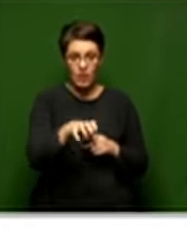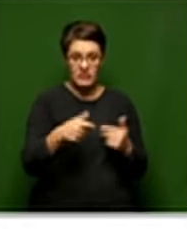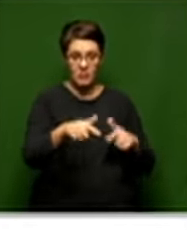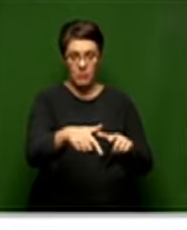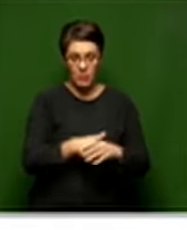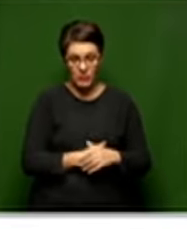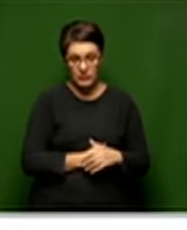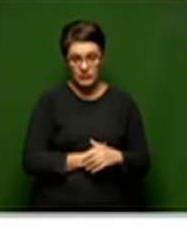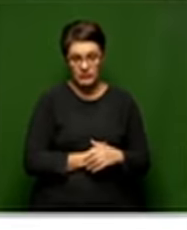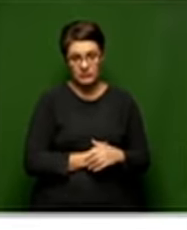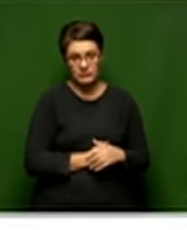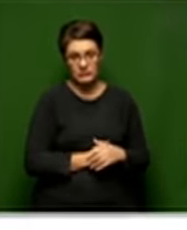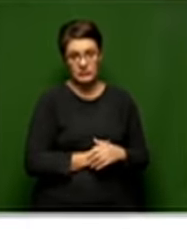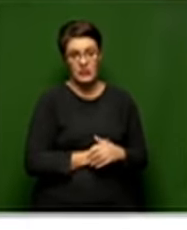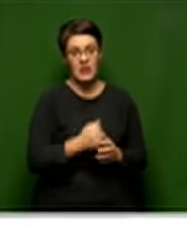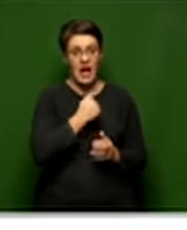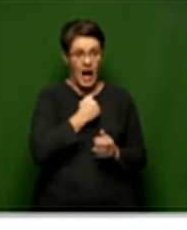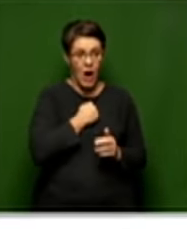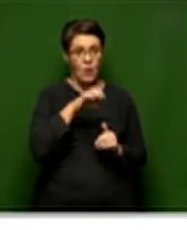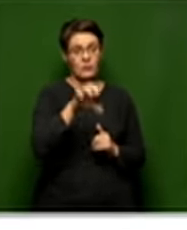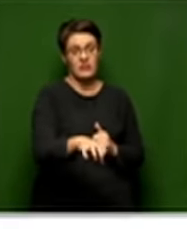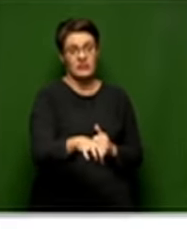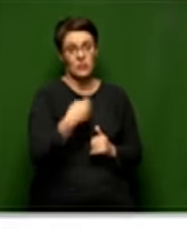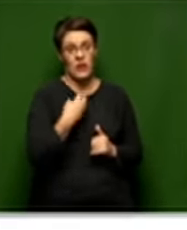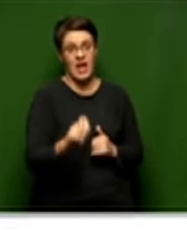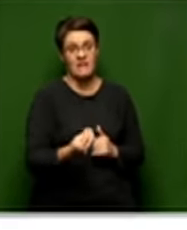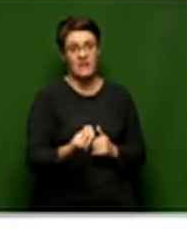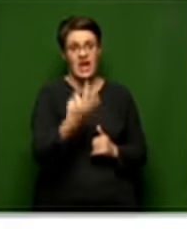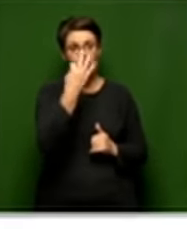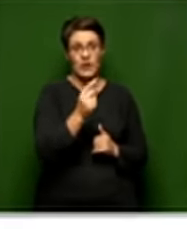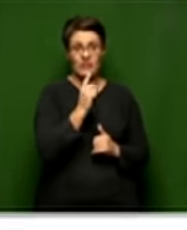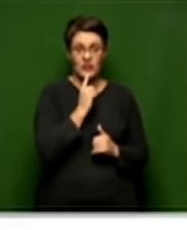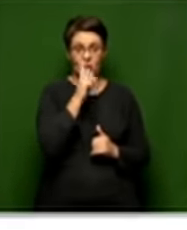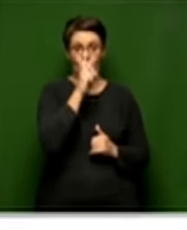Limpopo? In our province, we have